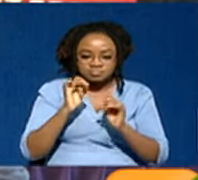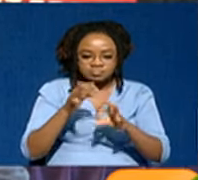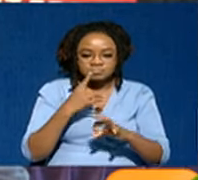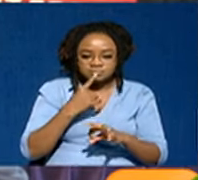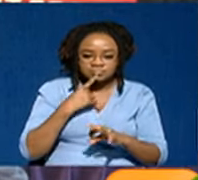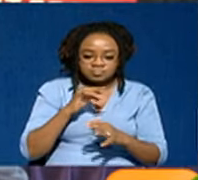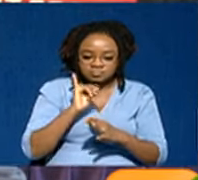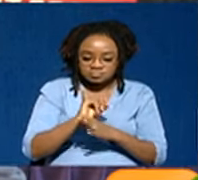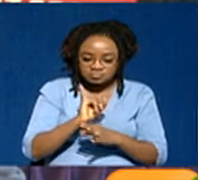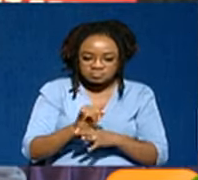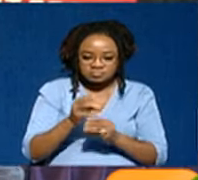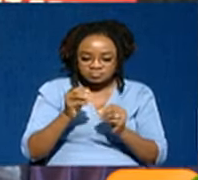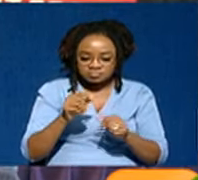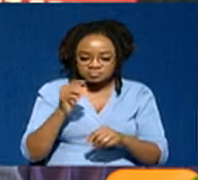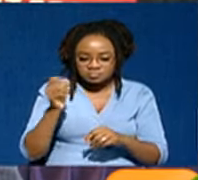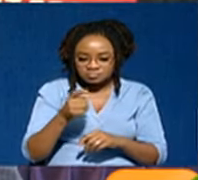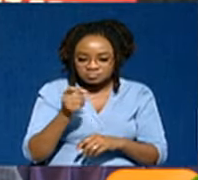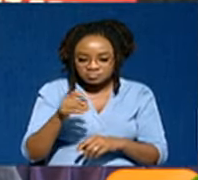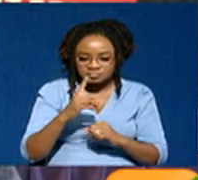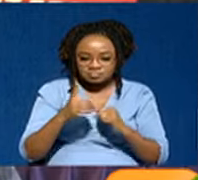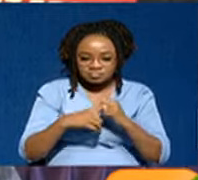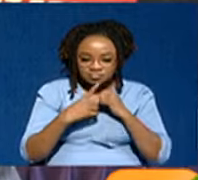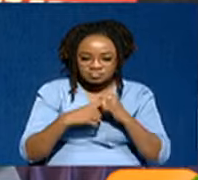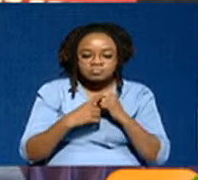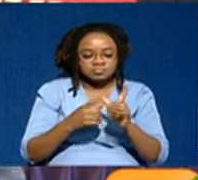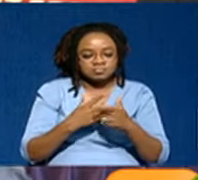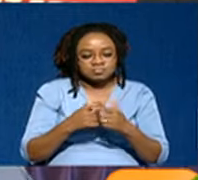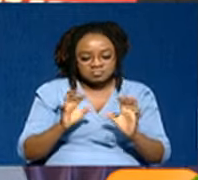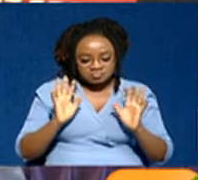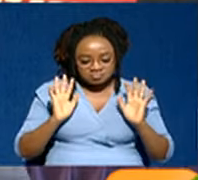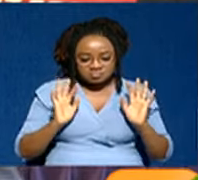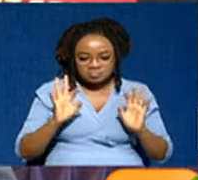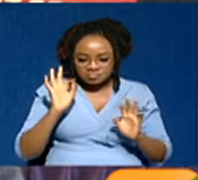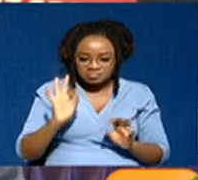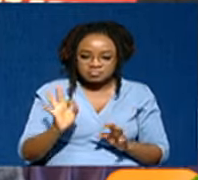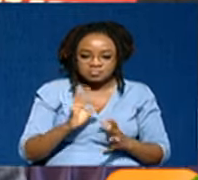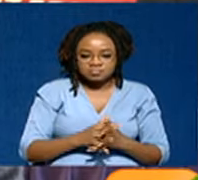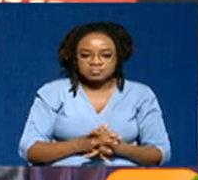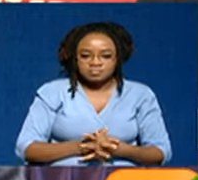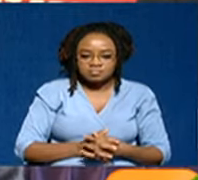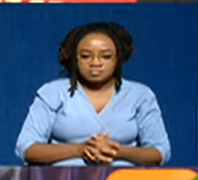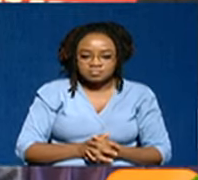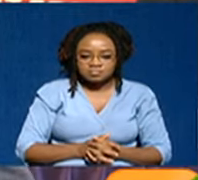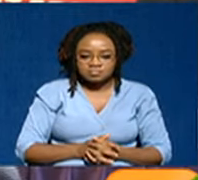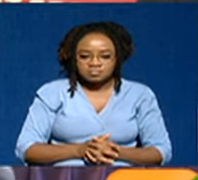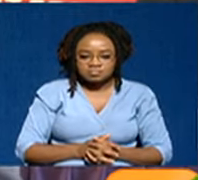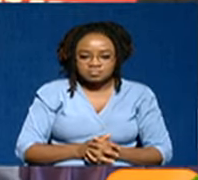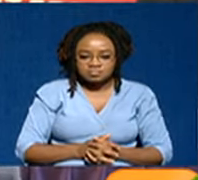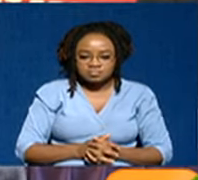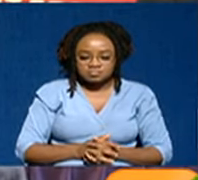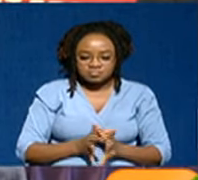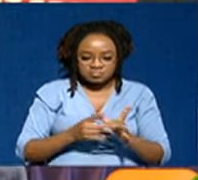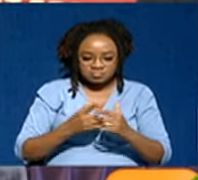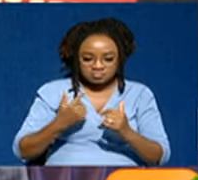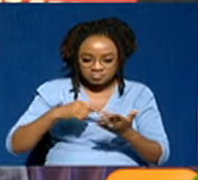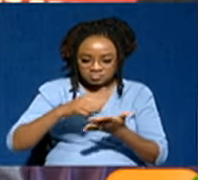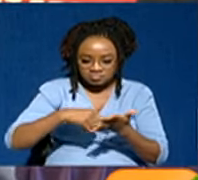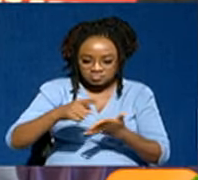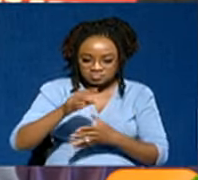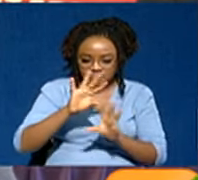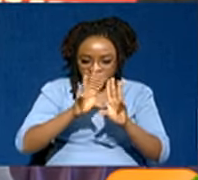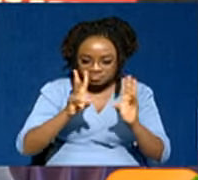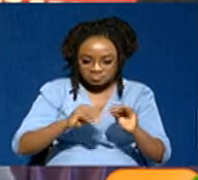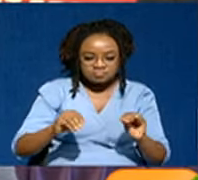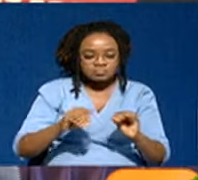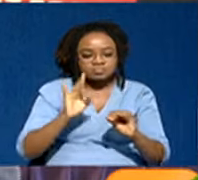internship tutafanya within the month of June, ama ifanywe mwezi wa August, kwanza kulipa ndio tupitishe budget. The